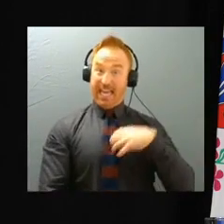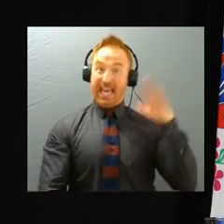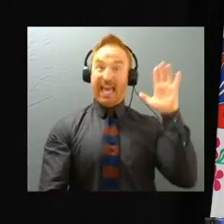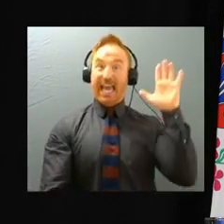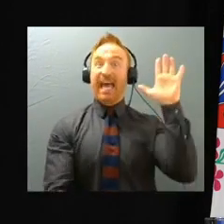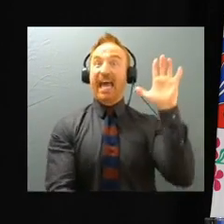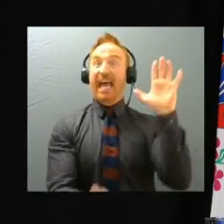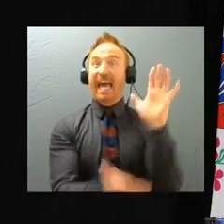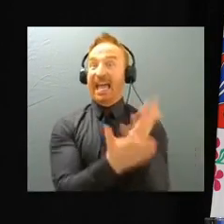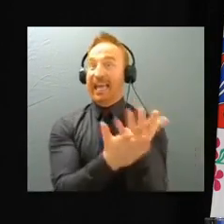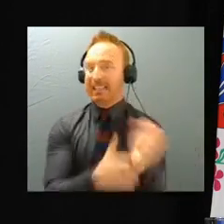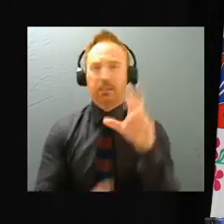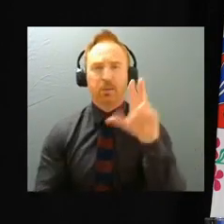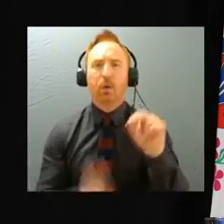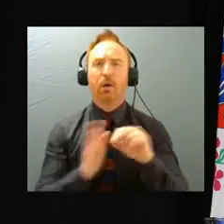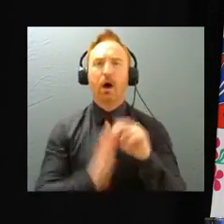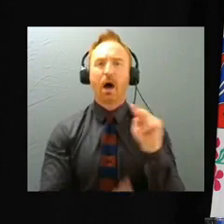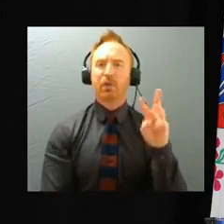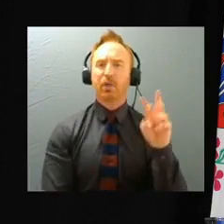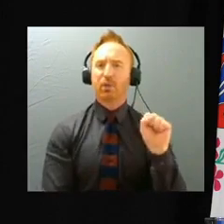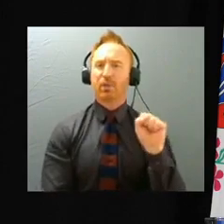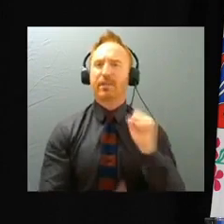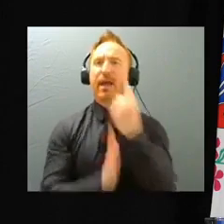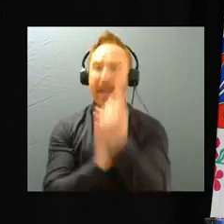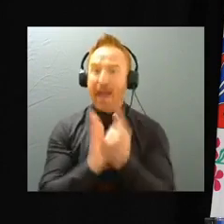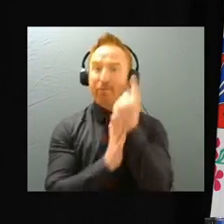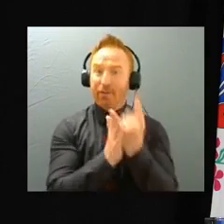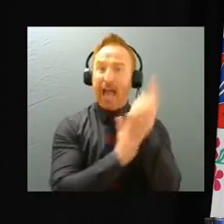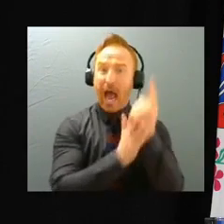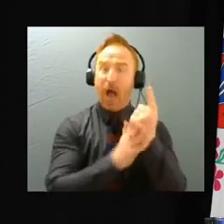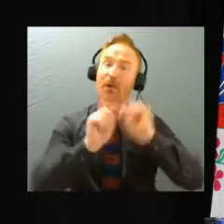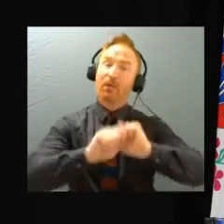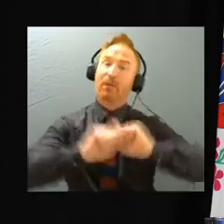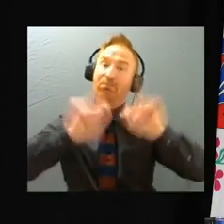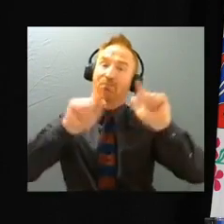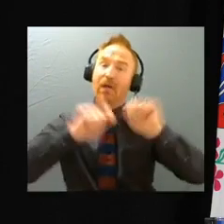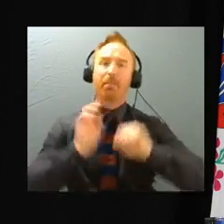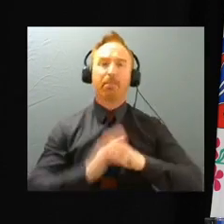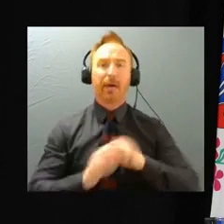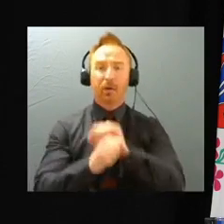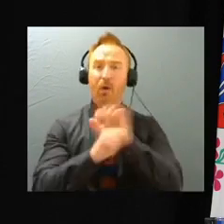on the news, but we do know now how to keep it at bay.